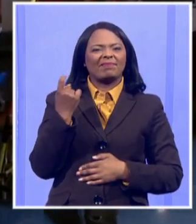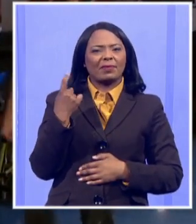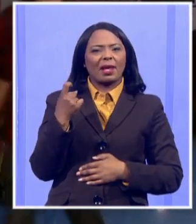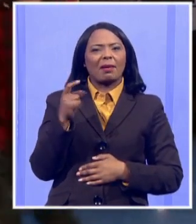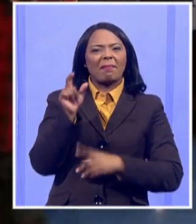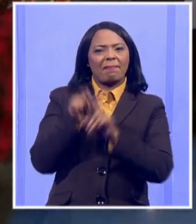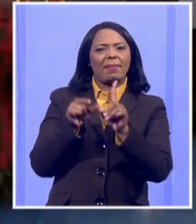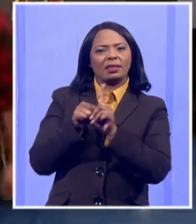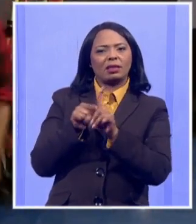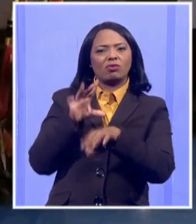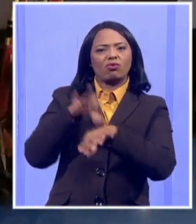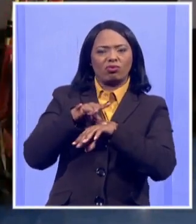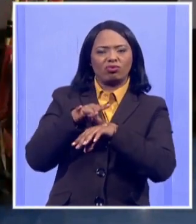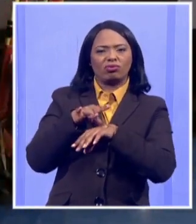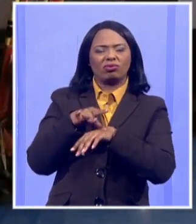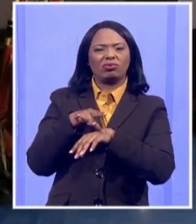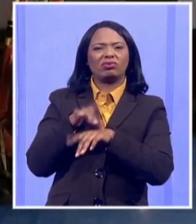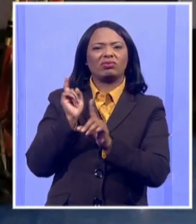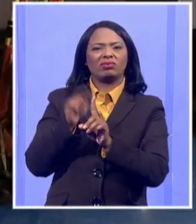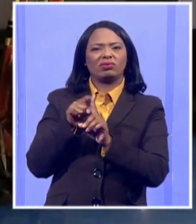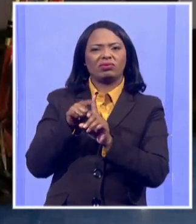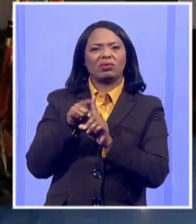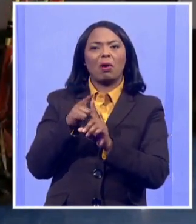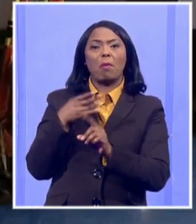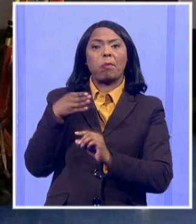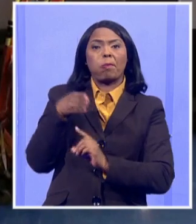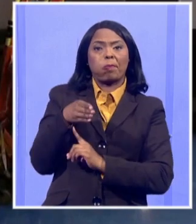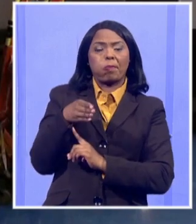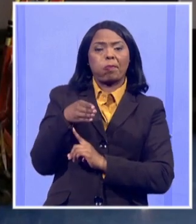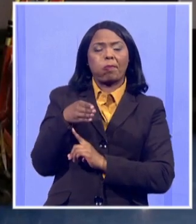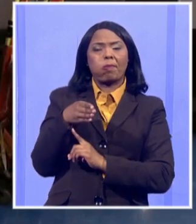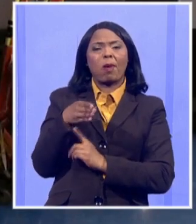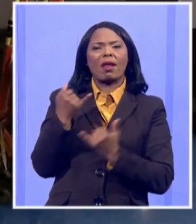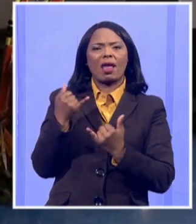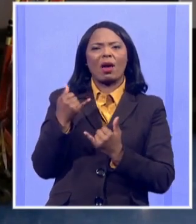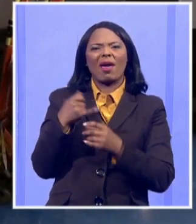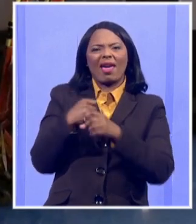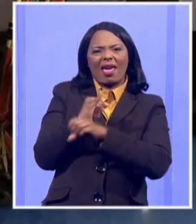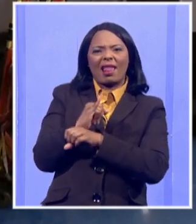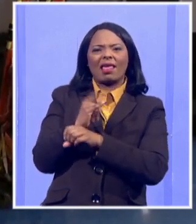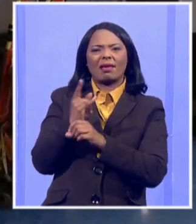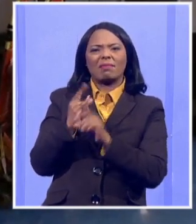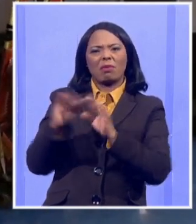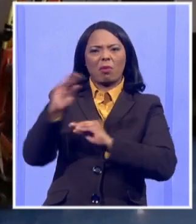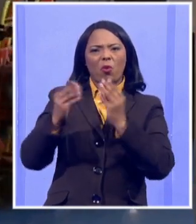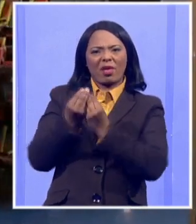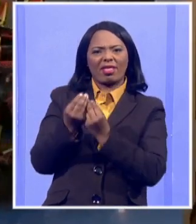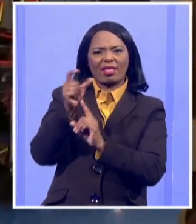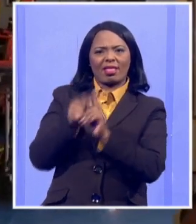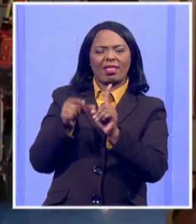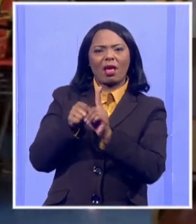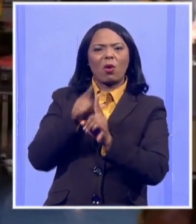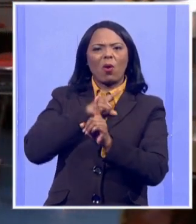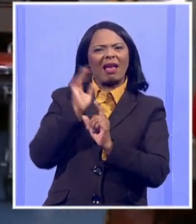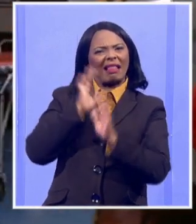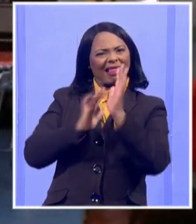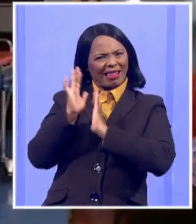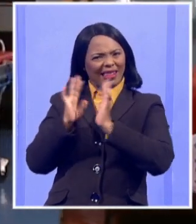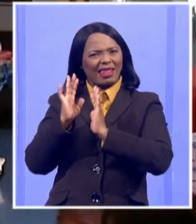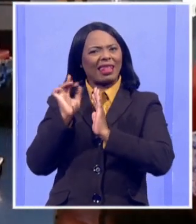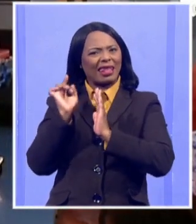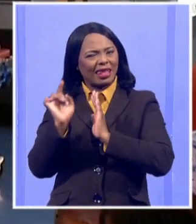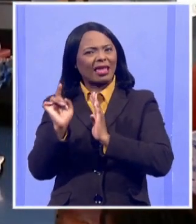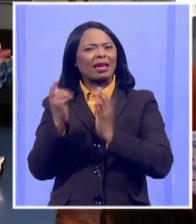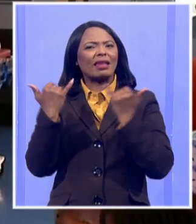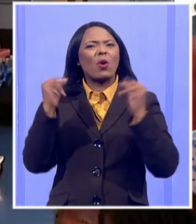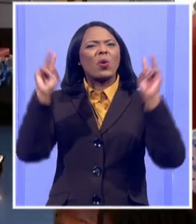patients who has been here, we've spoken to earlier, just to get a sense of what are